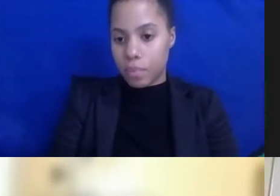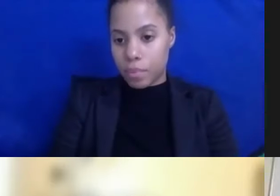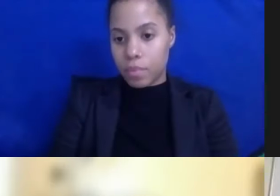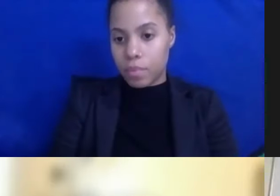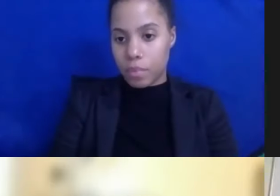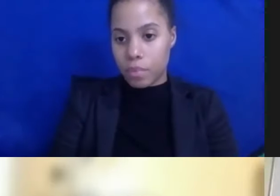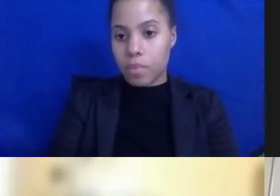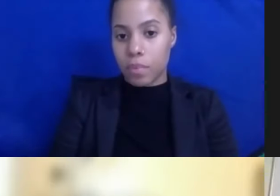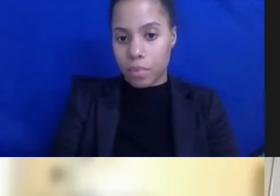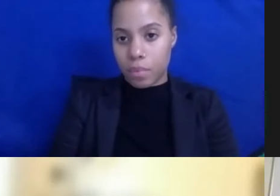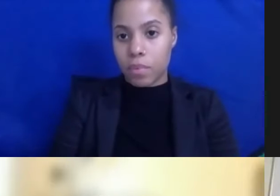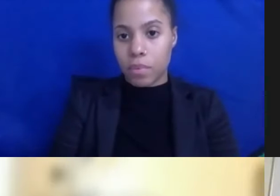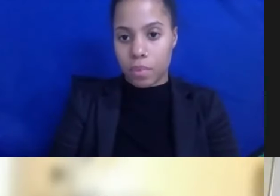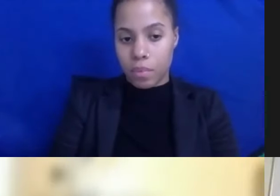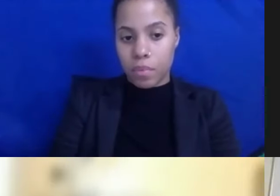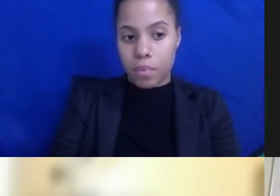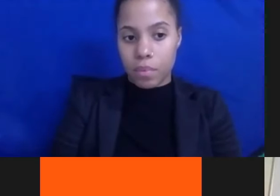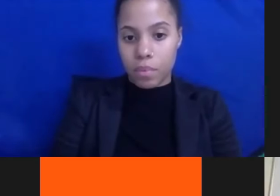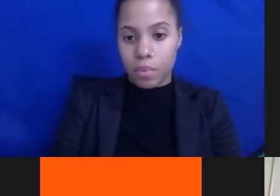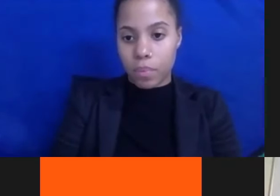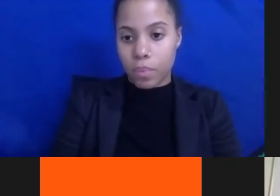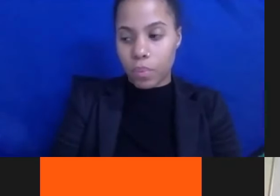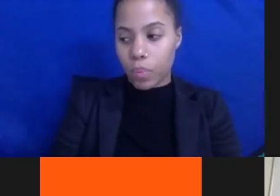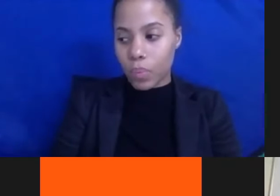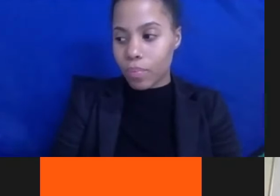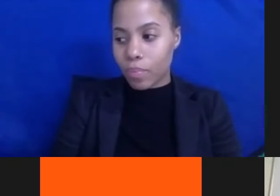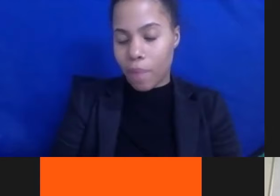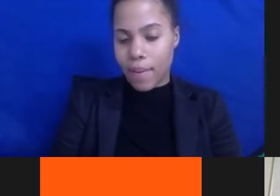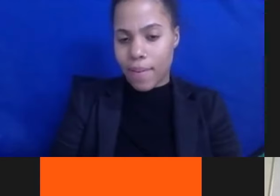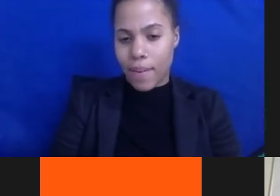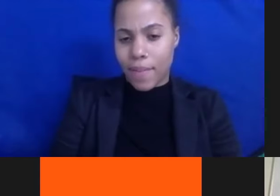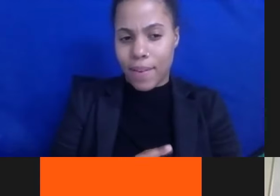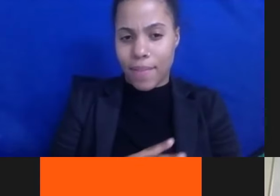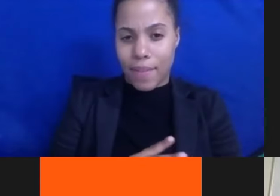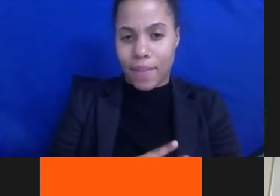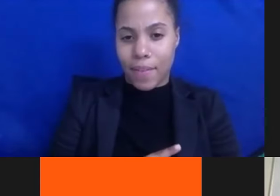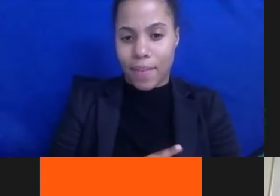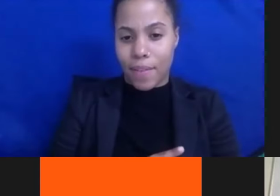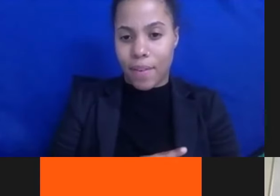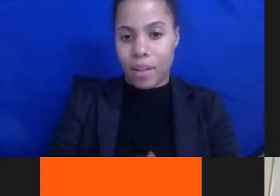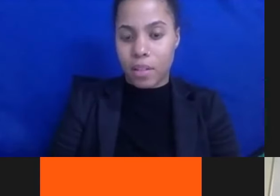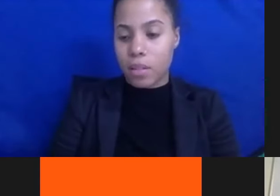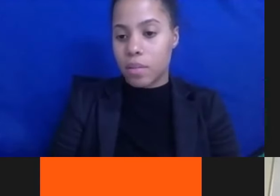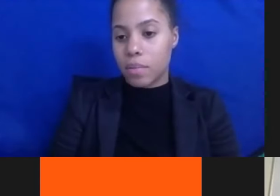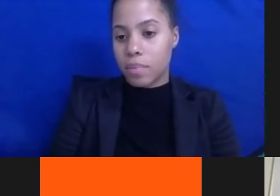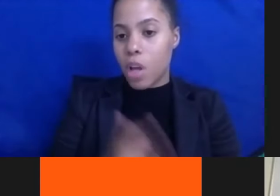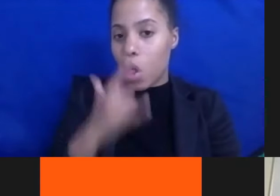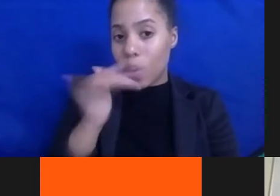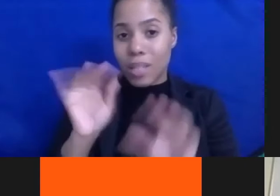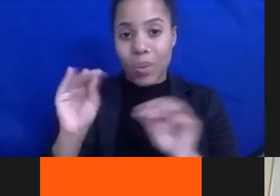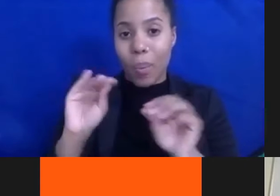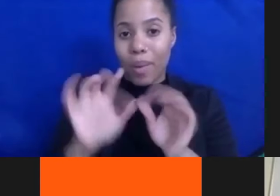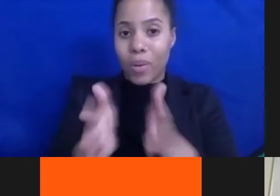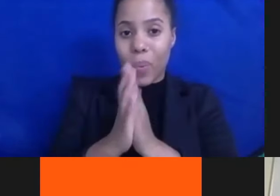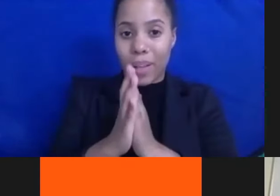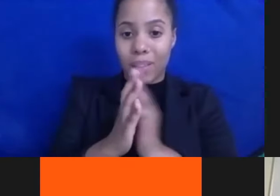Patri y Eli, we don't actually need, looks like no one's requested it for the breakouts, so you can